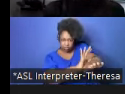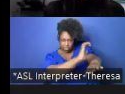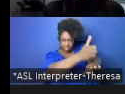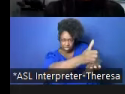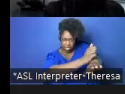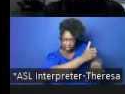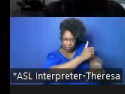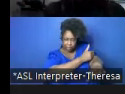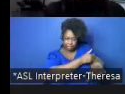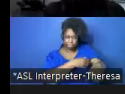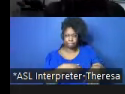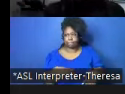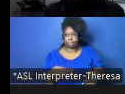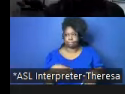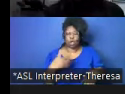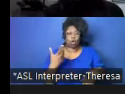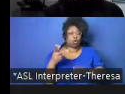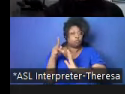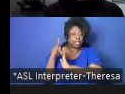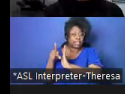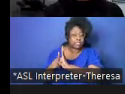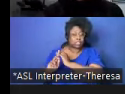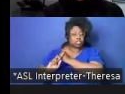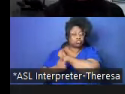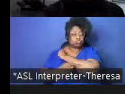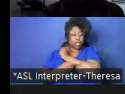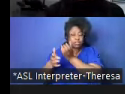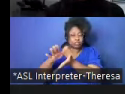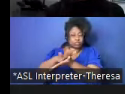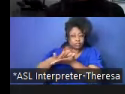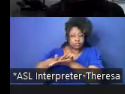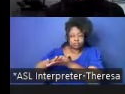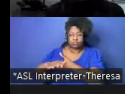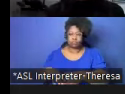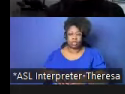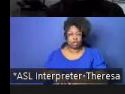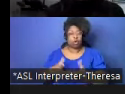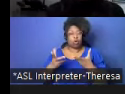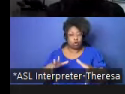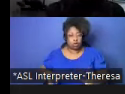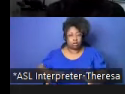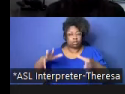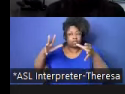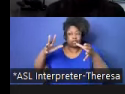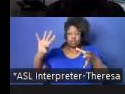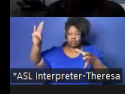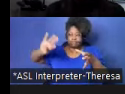like trash cleanup and catch basin programs. We've gotten a lot of feedback about